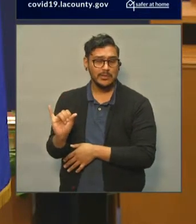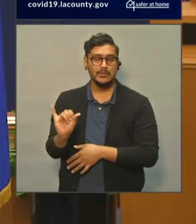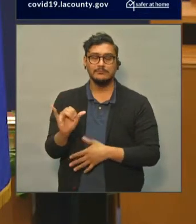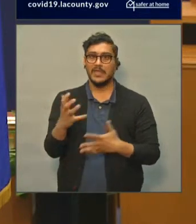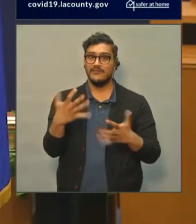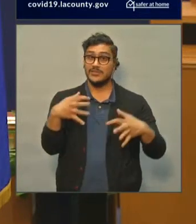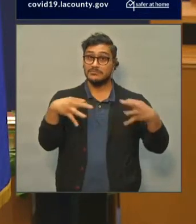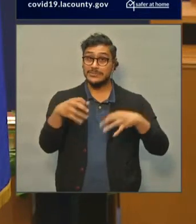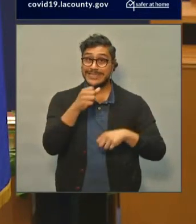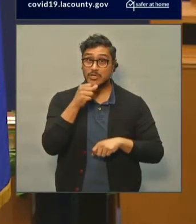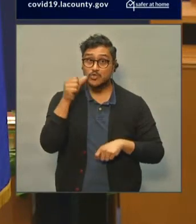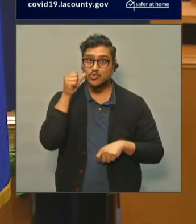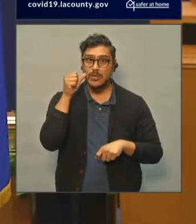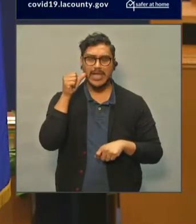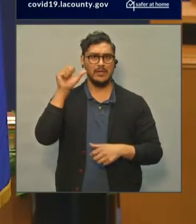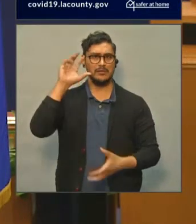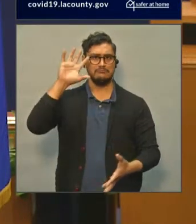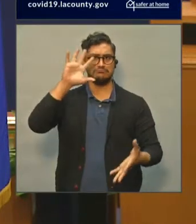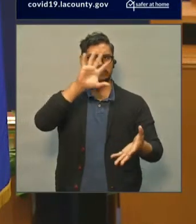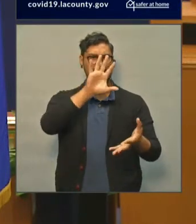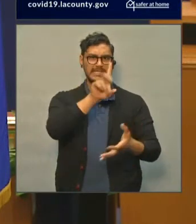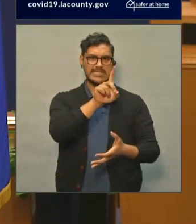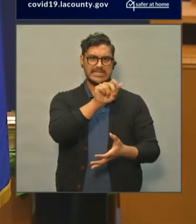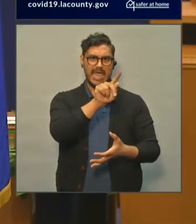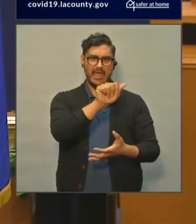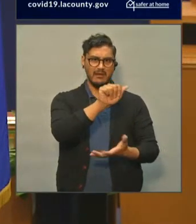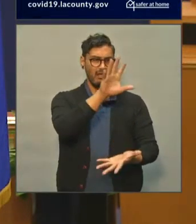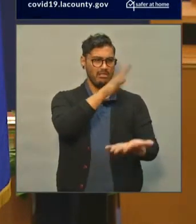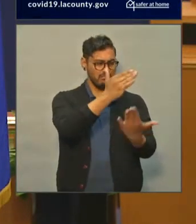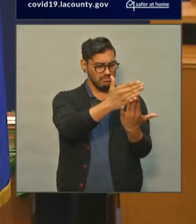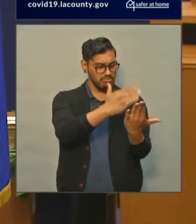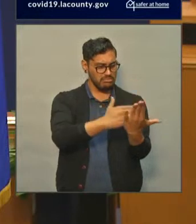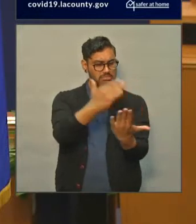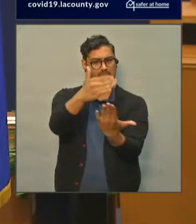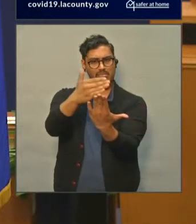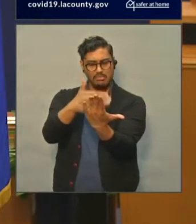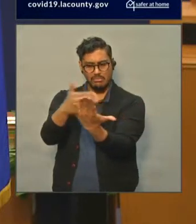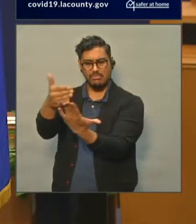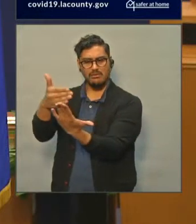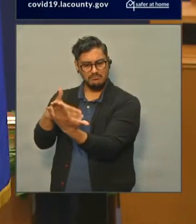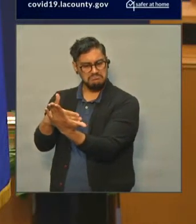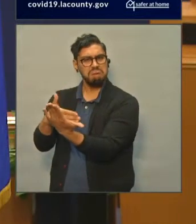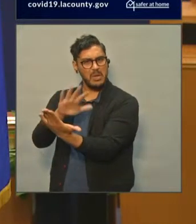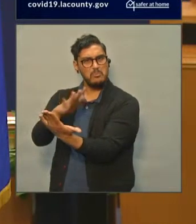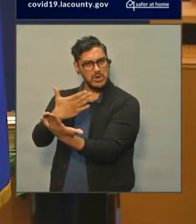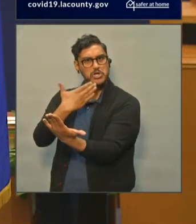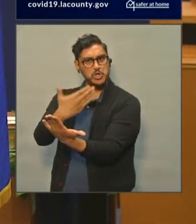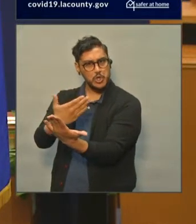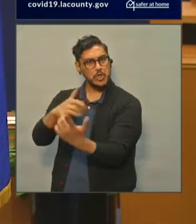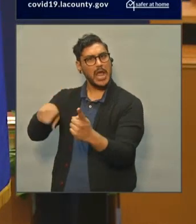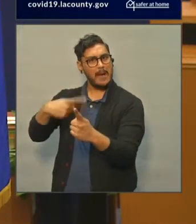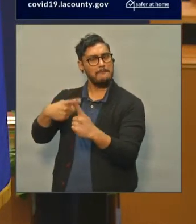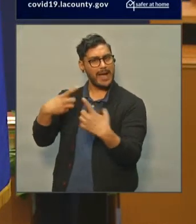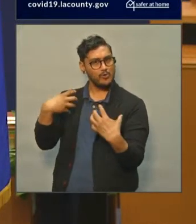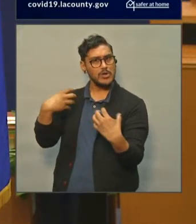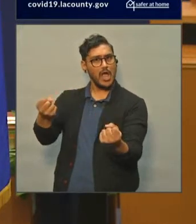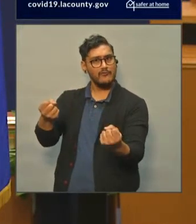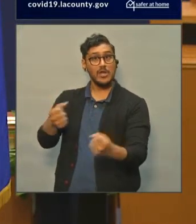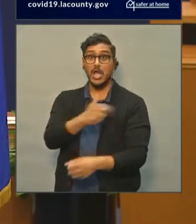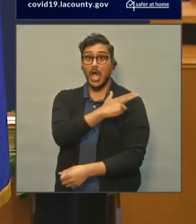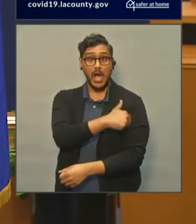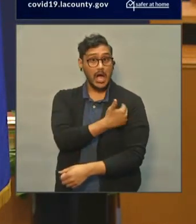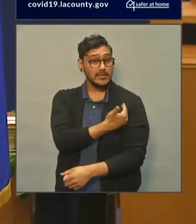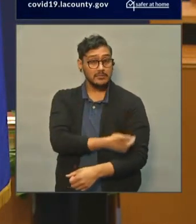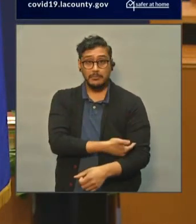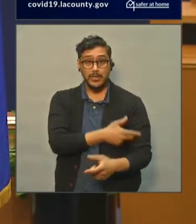yesterday, our overall data points are looking pretty good in terms of being on the recovery journey. Hospitalization rates are down